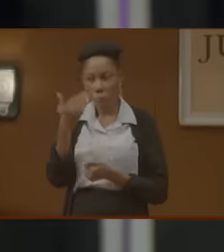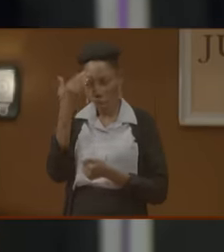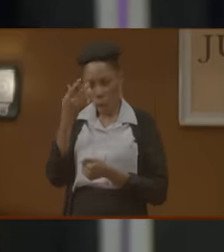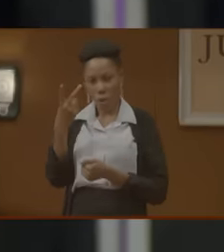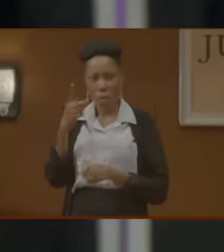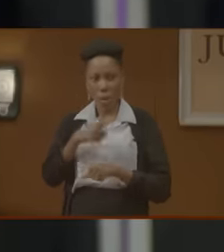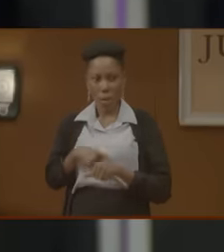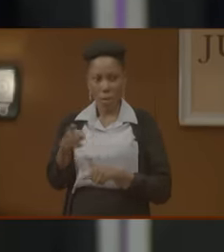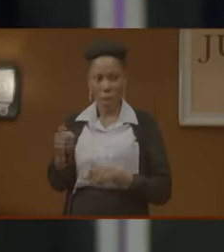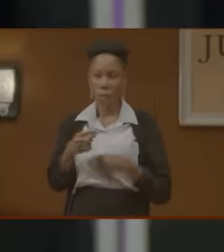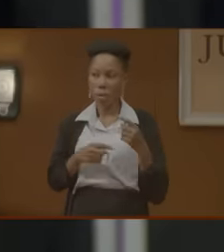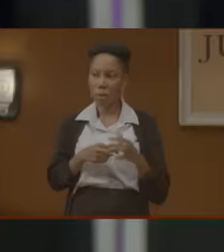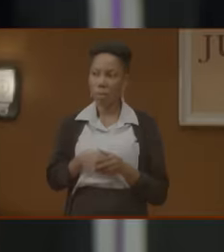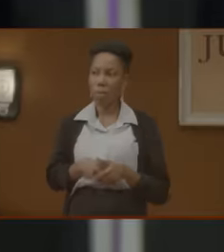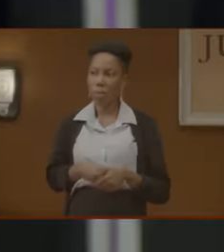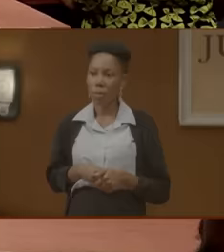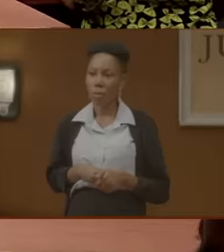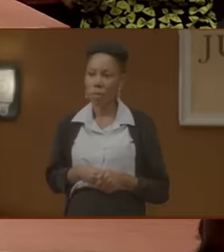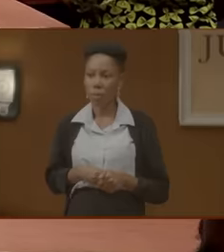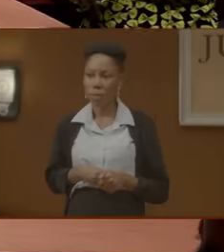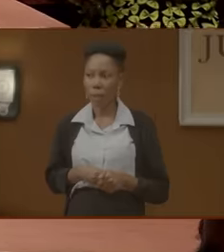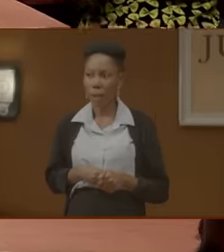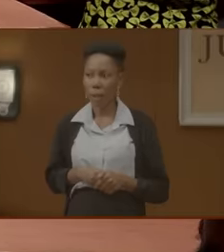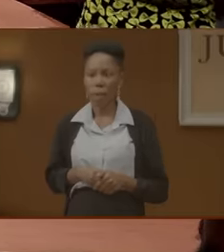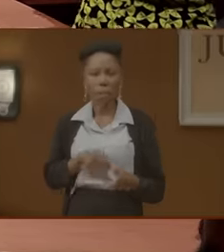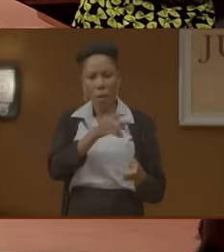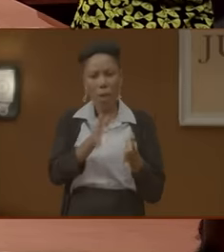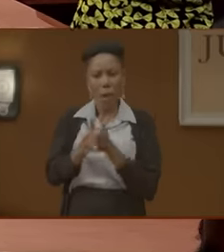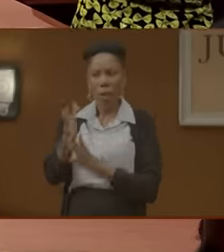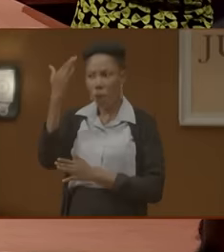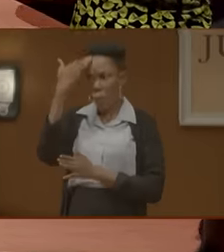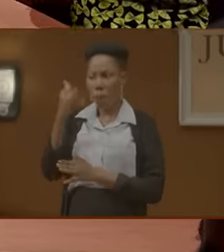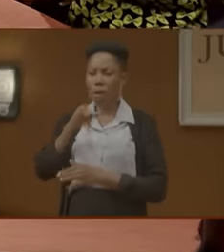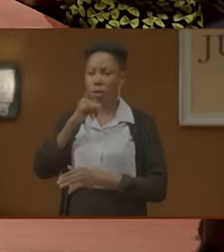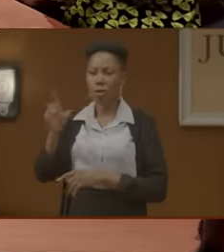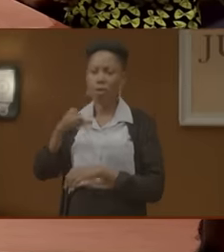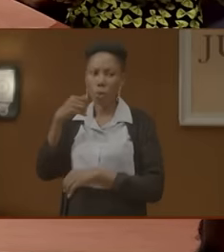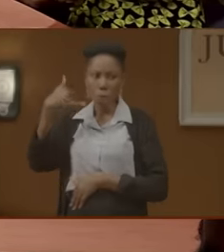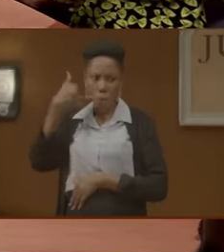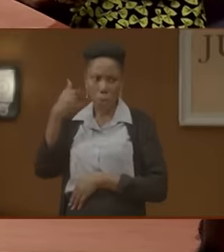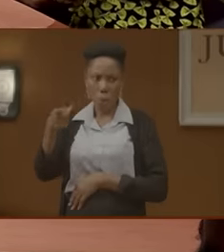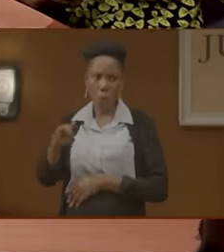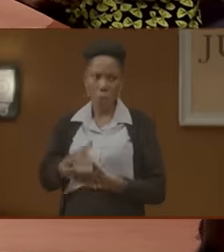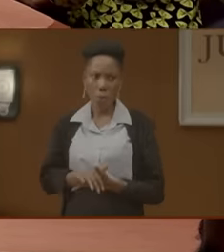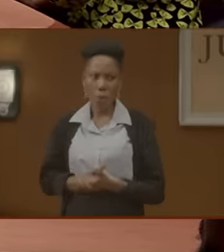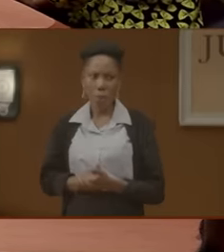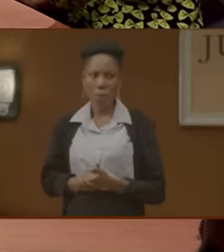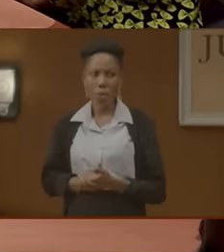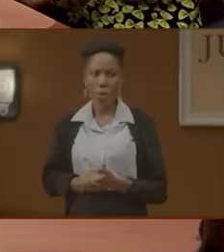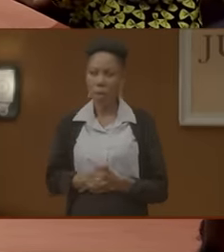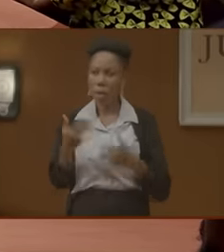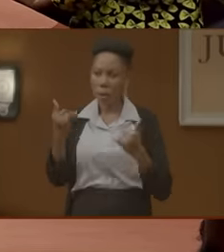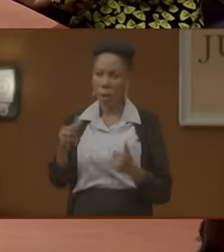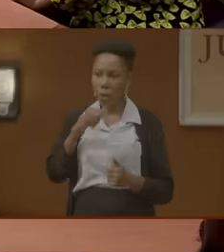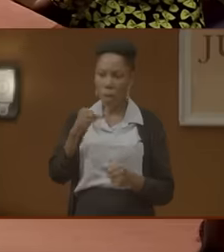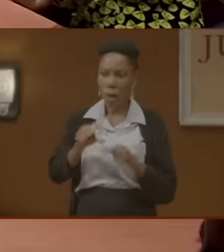area. Why didn't you call her? Her line. Yeah, to reach I told your, her I said to I wasn't. To reach yes, your I, children. This time around, it's not about you